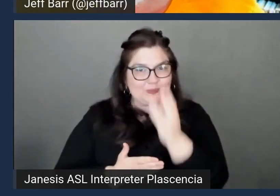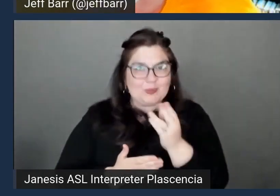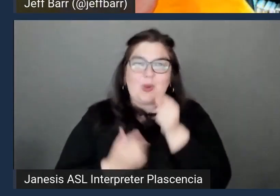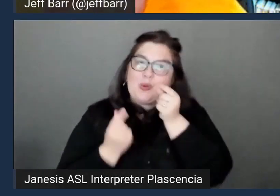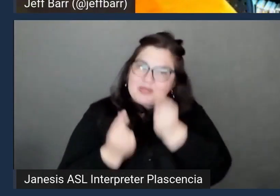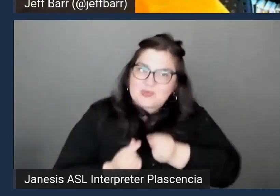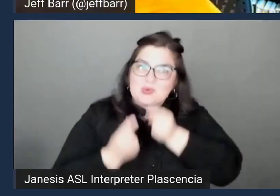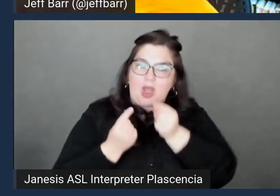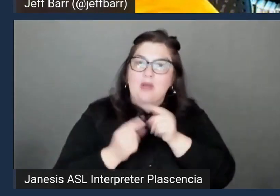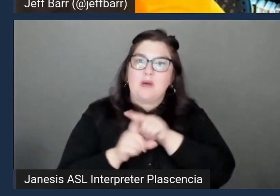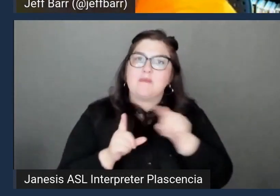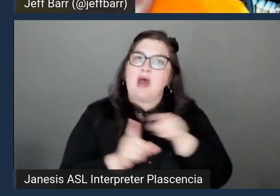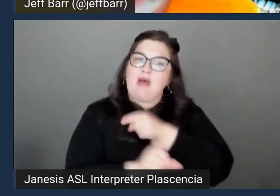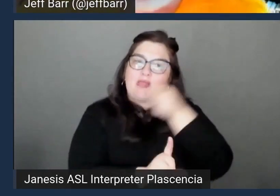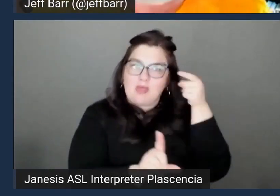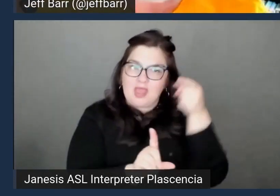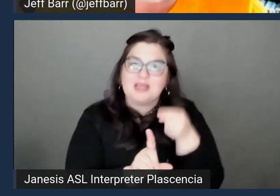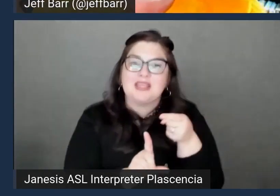day, we want